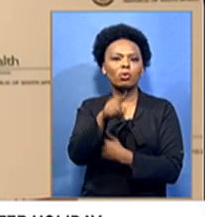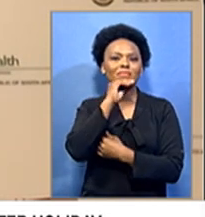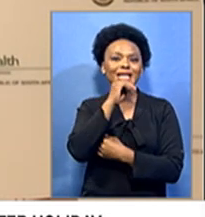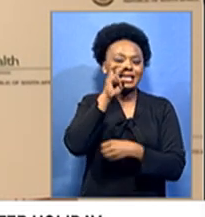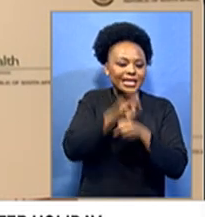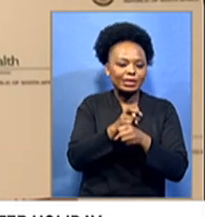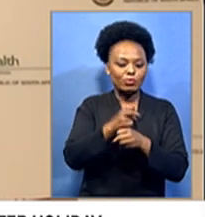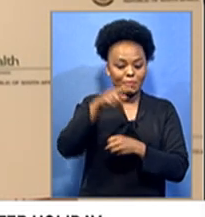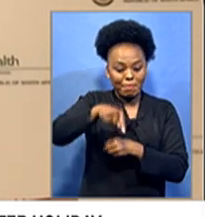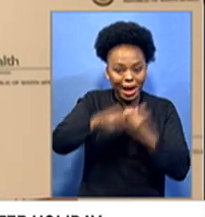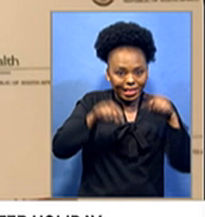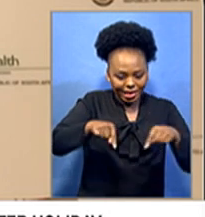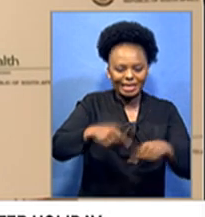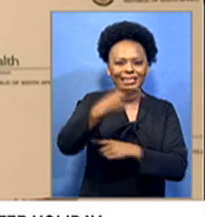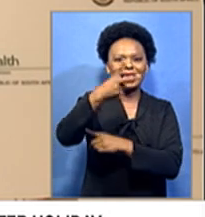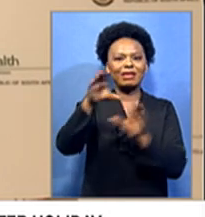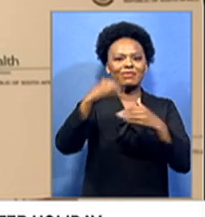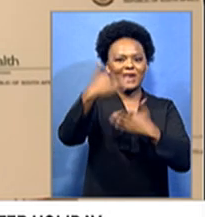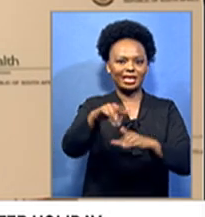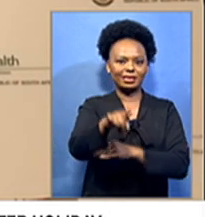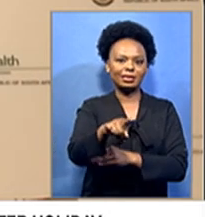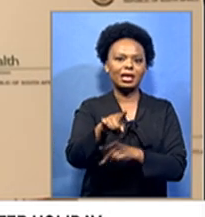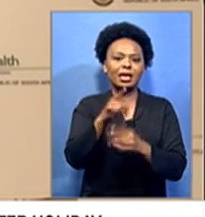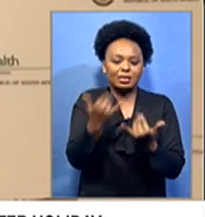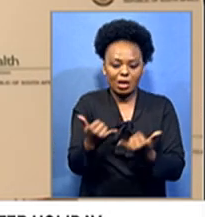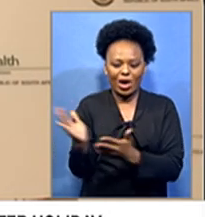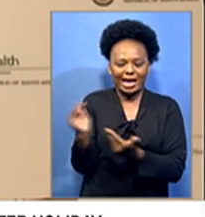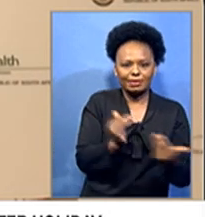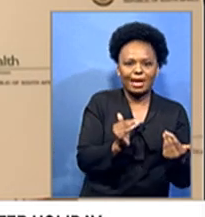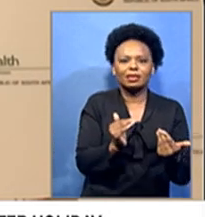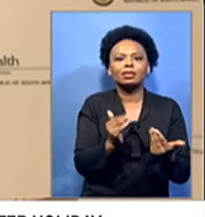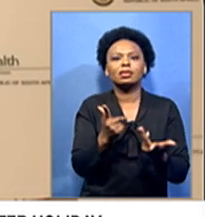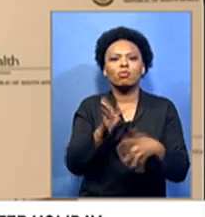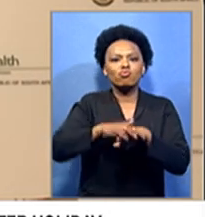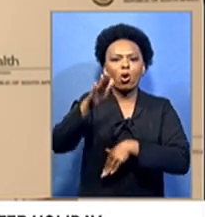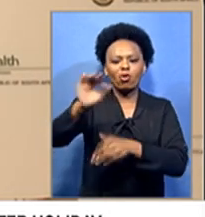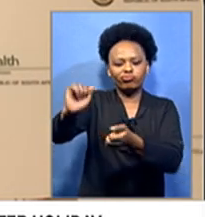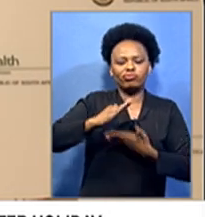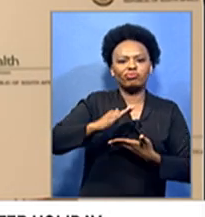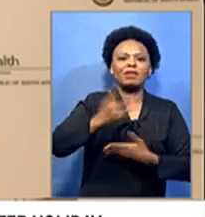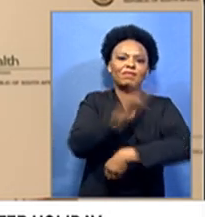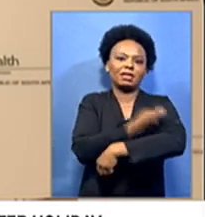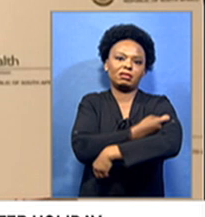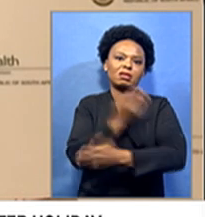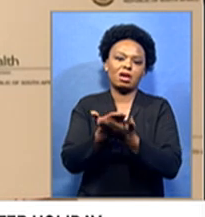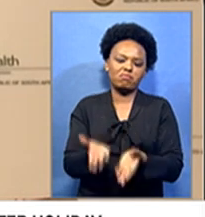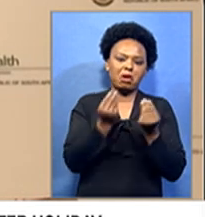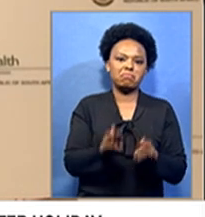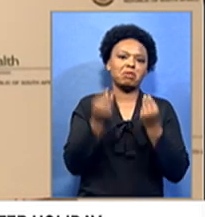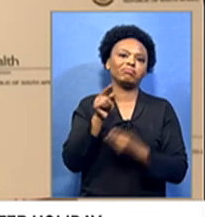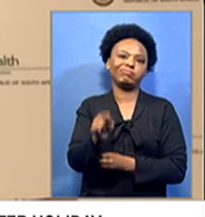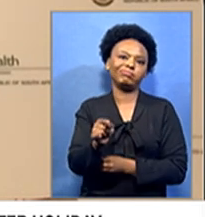and we also expect that during that time we'll have quite a number of vaccines coming through. I think from